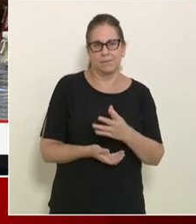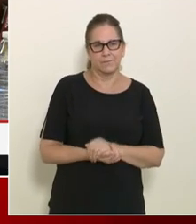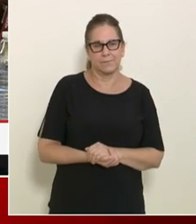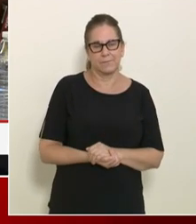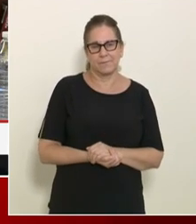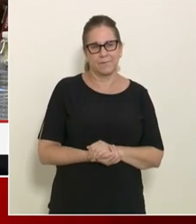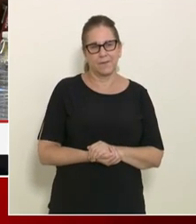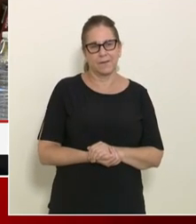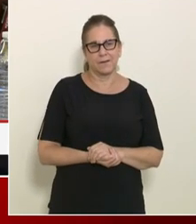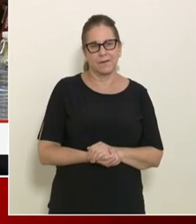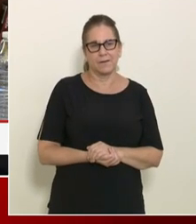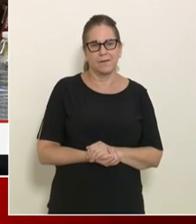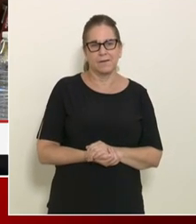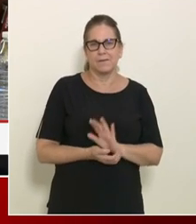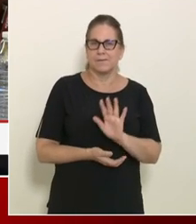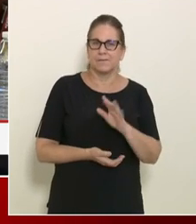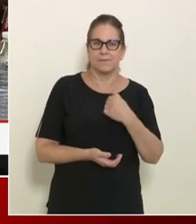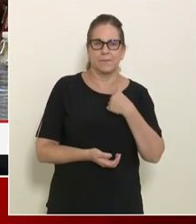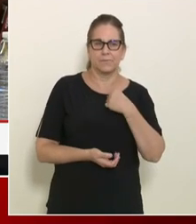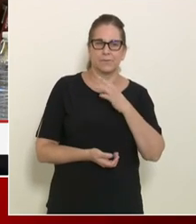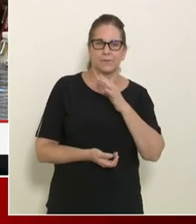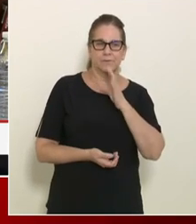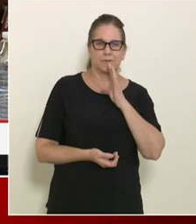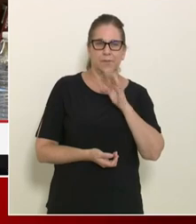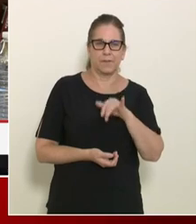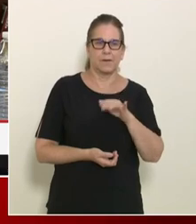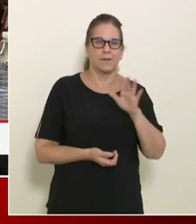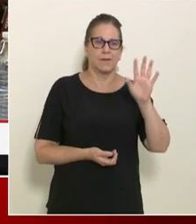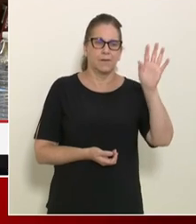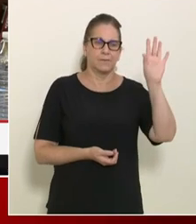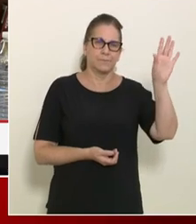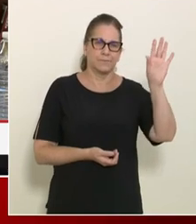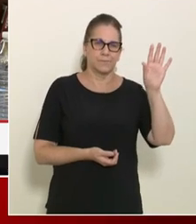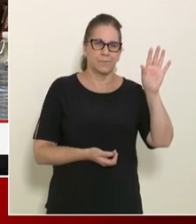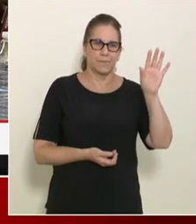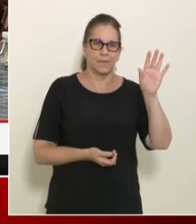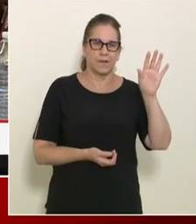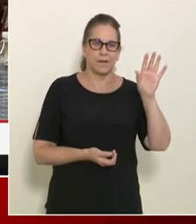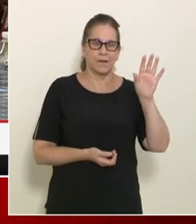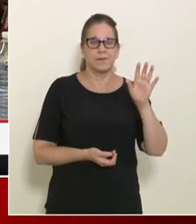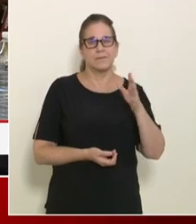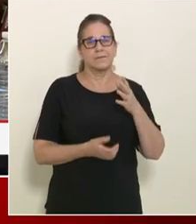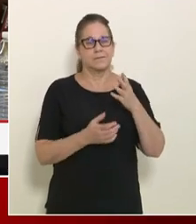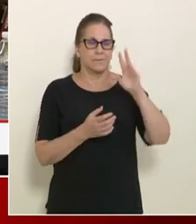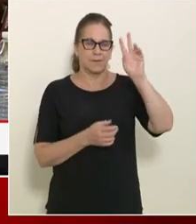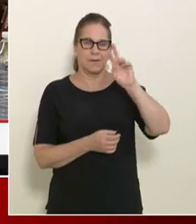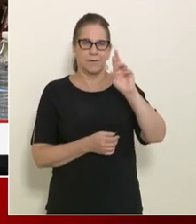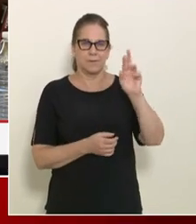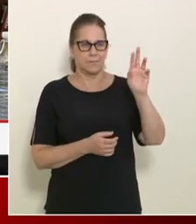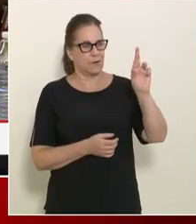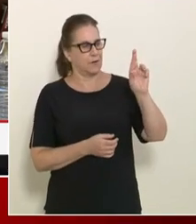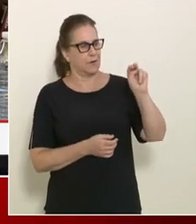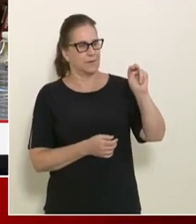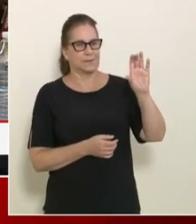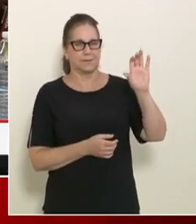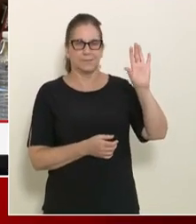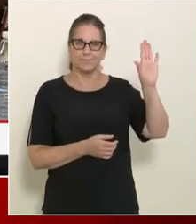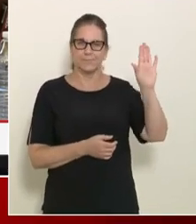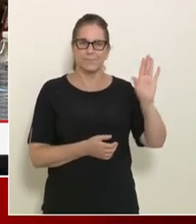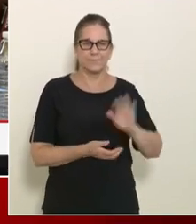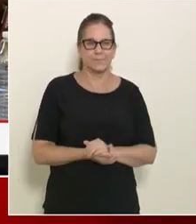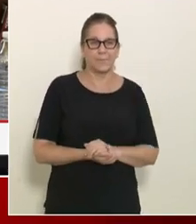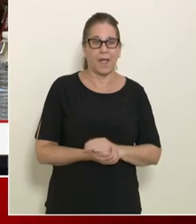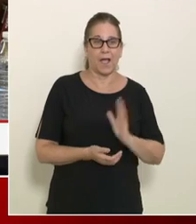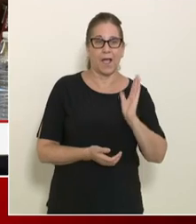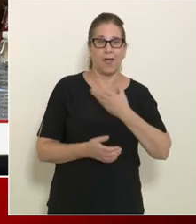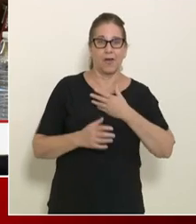that I will say that has been unusual for us is that these buildings, our buildings, the people's